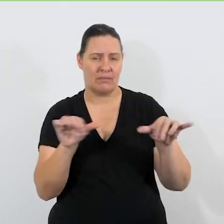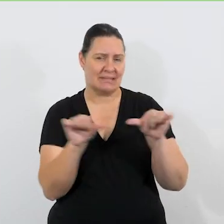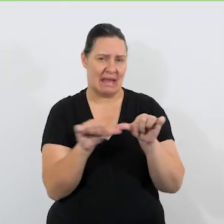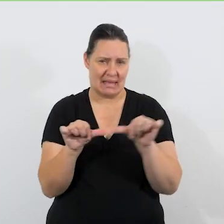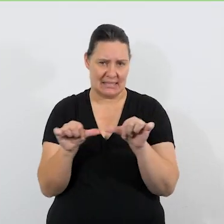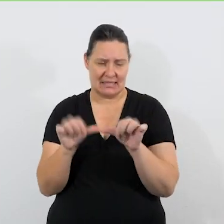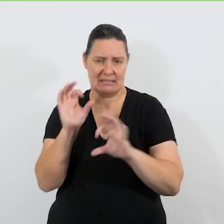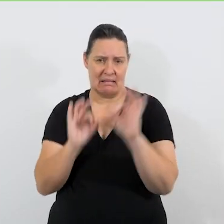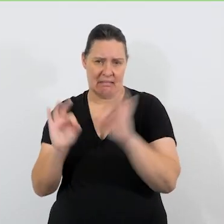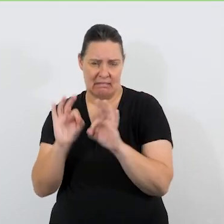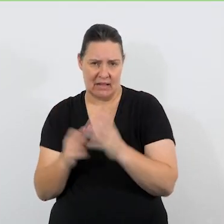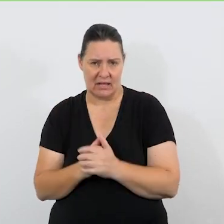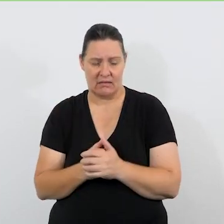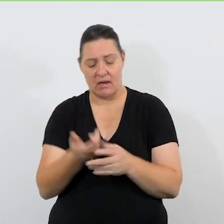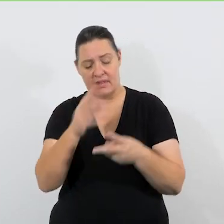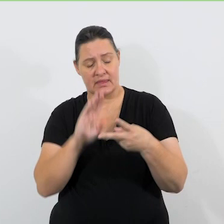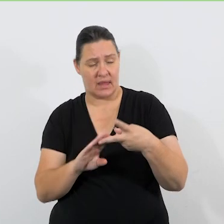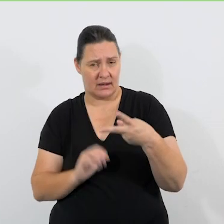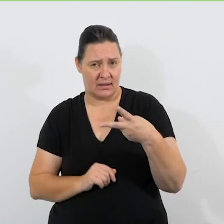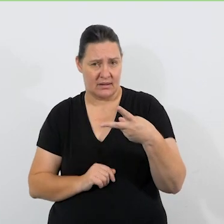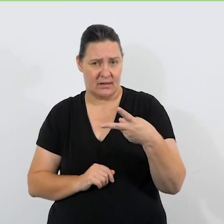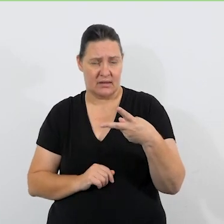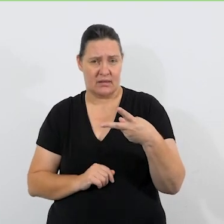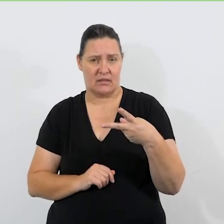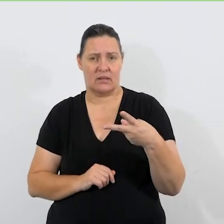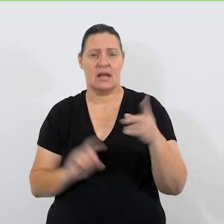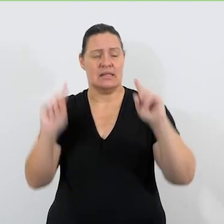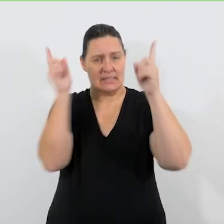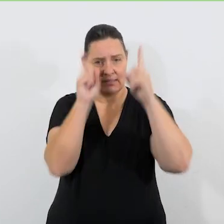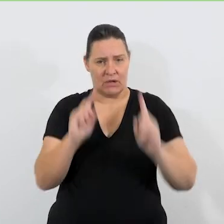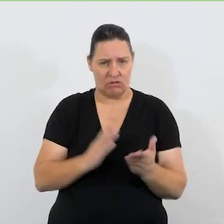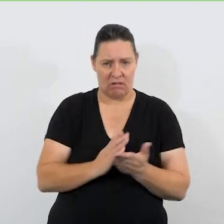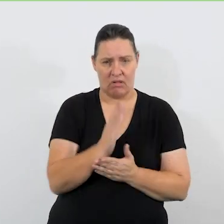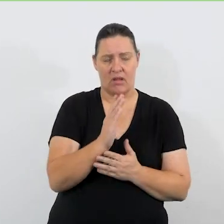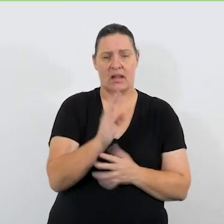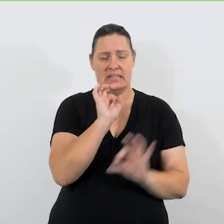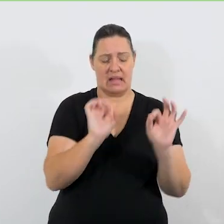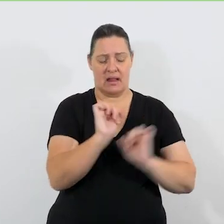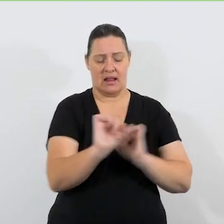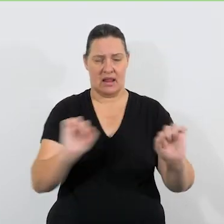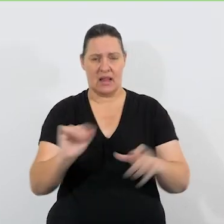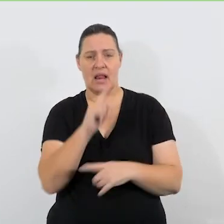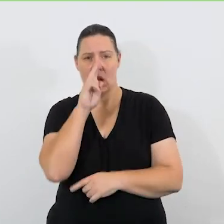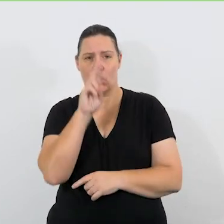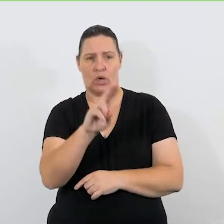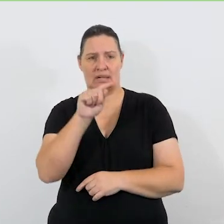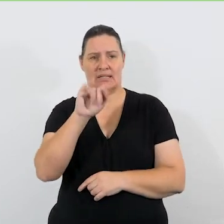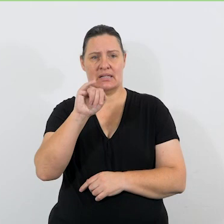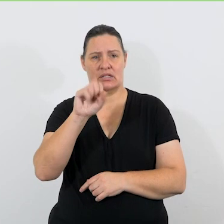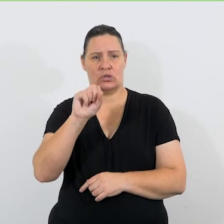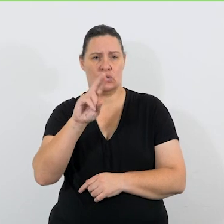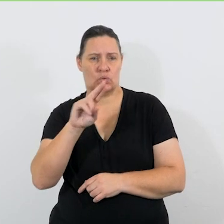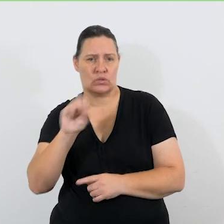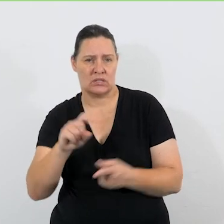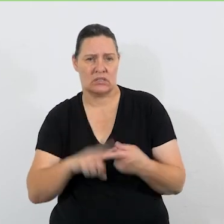shapes and sizes of cells. We are then going to move on to the specialization of cells, looking at tissues,